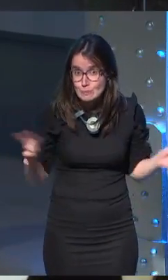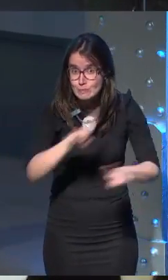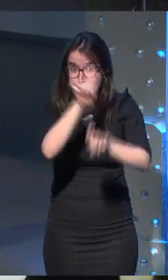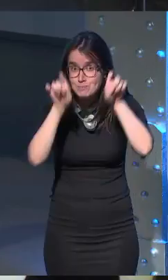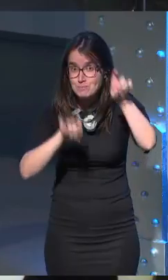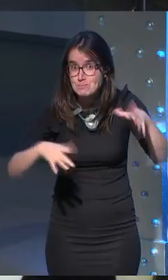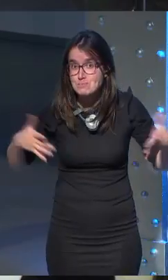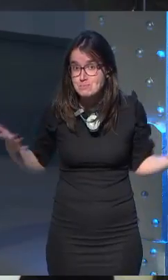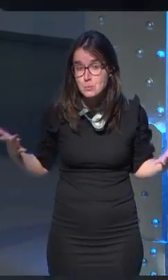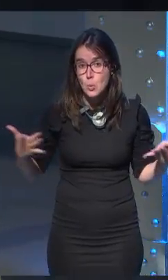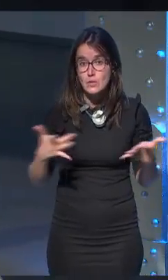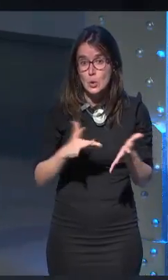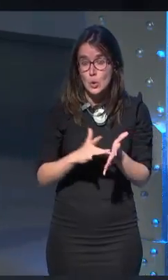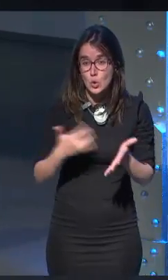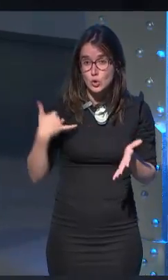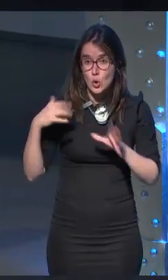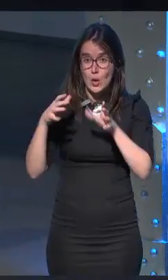was on the space station, I was asked,